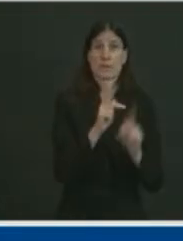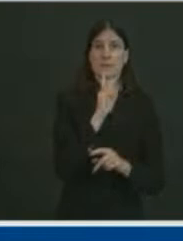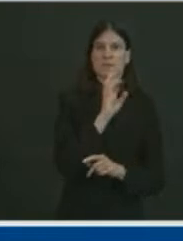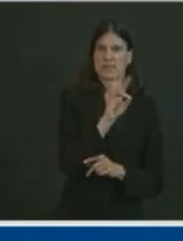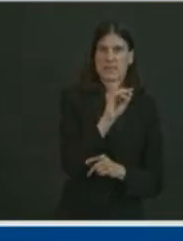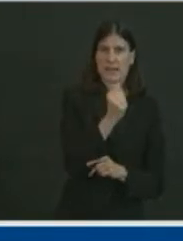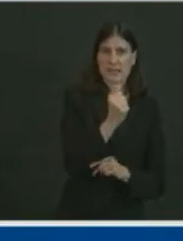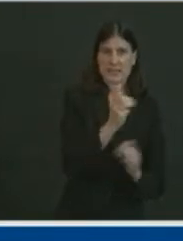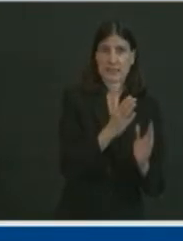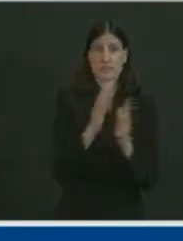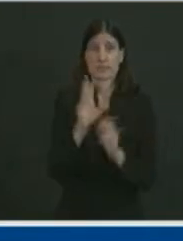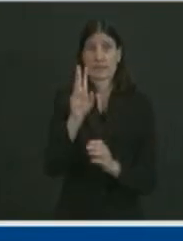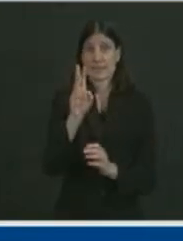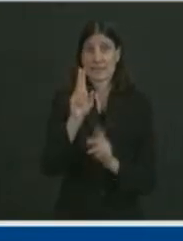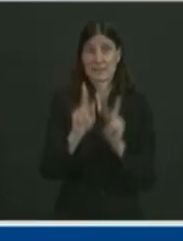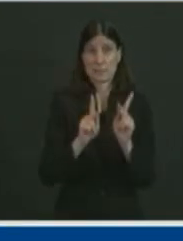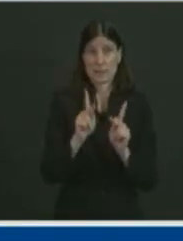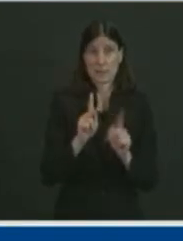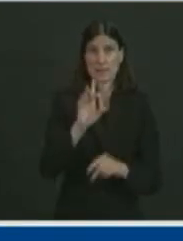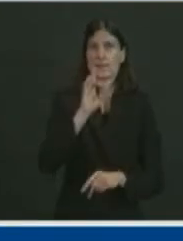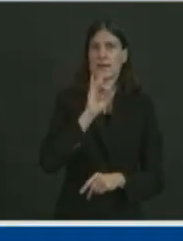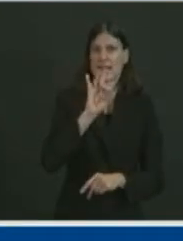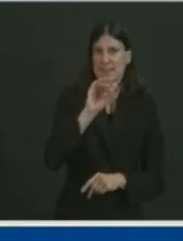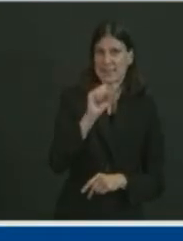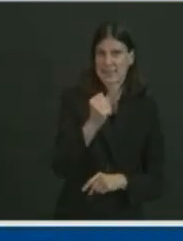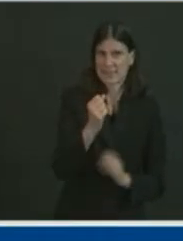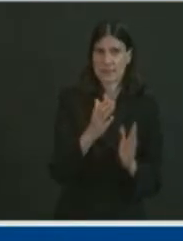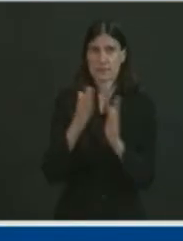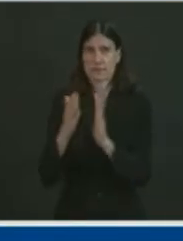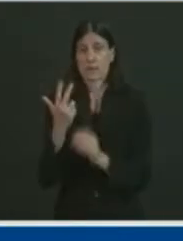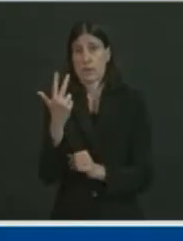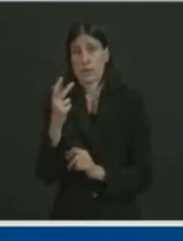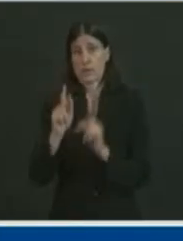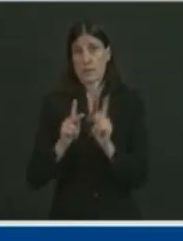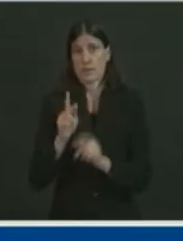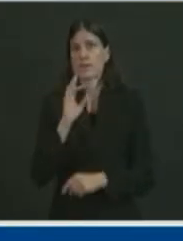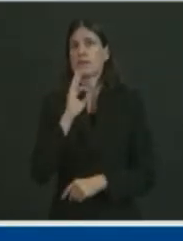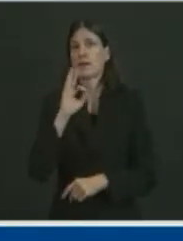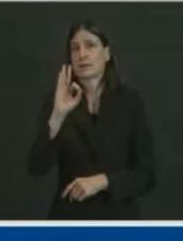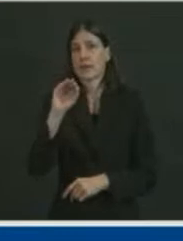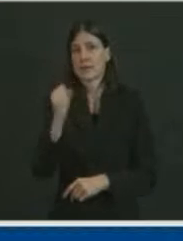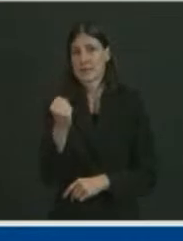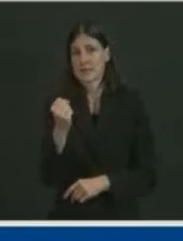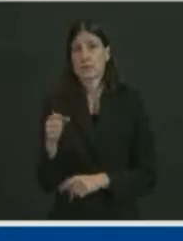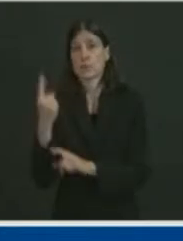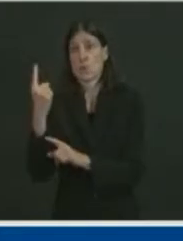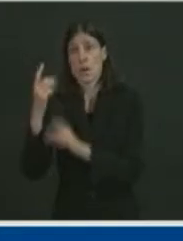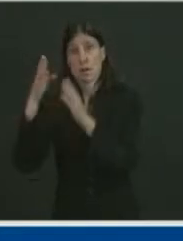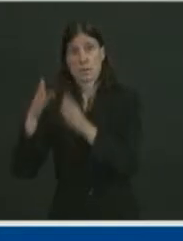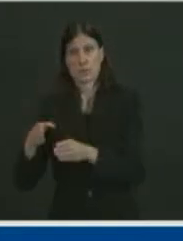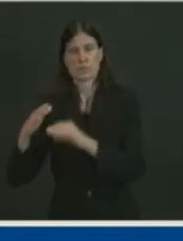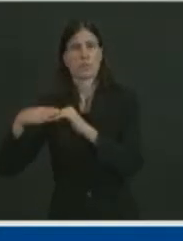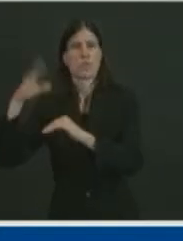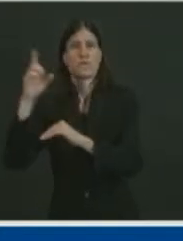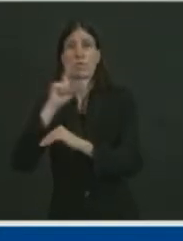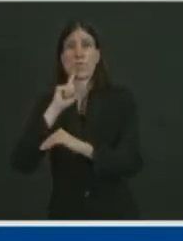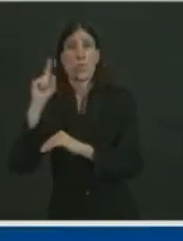their 80s, 3 were in their 90s, and 1 person was older than 100 years